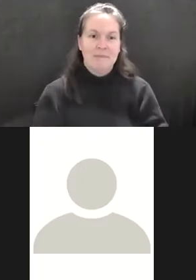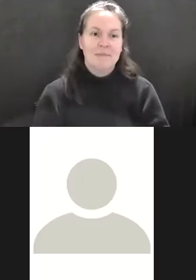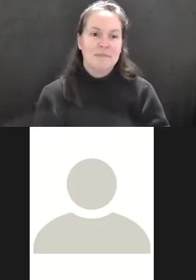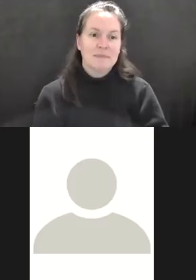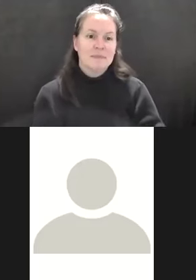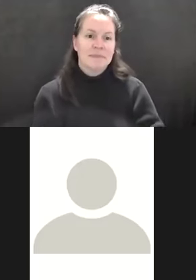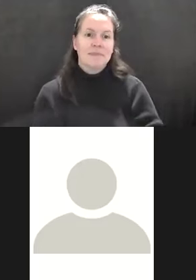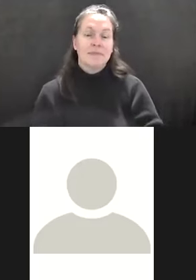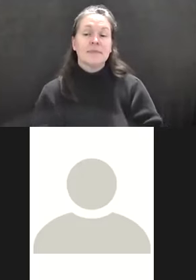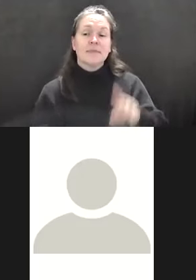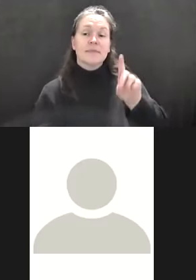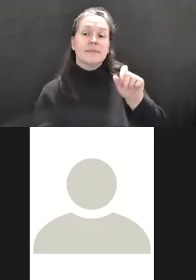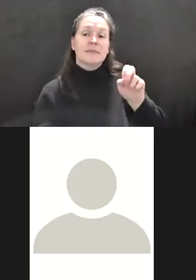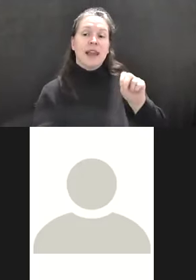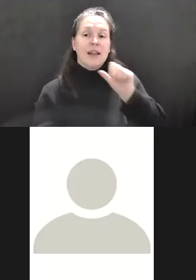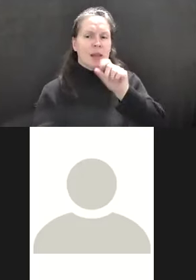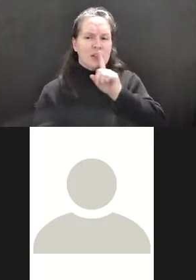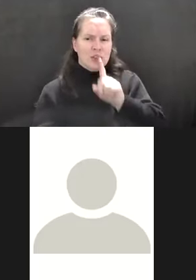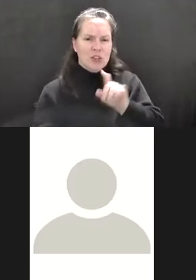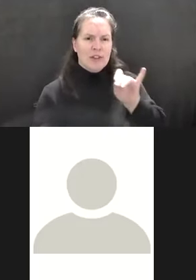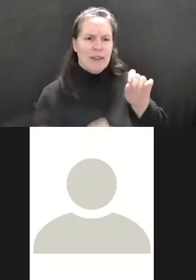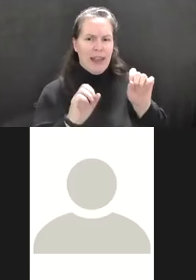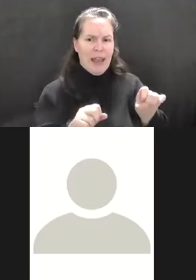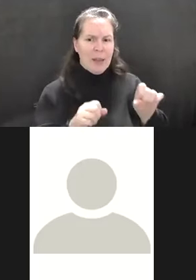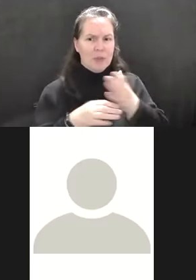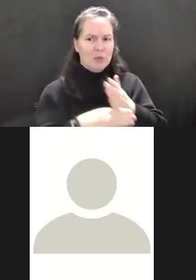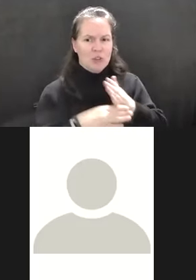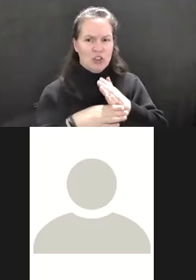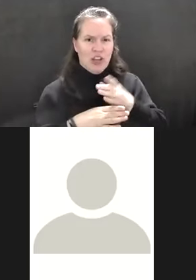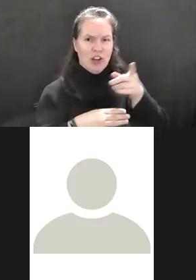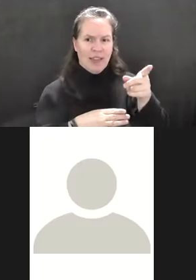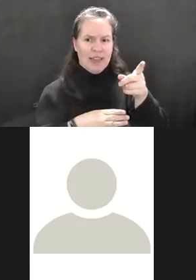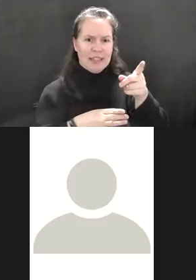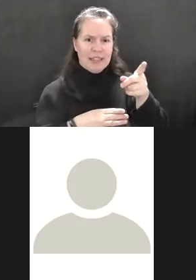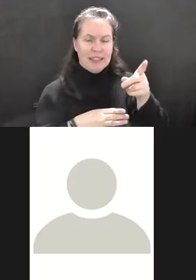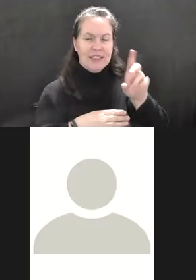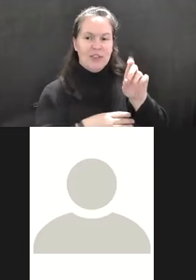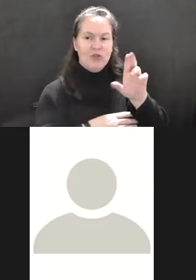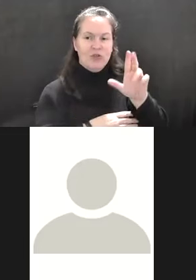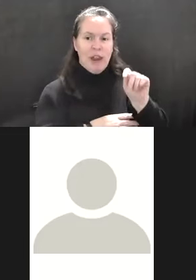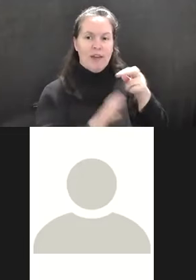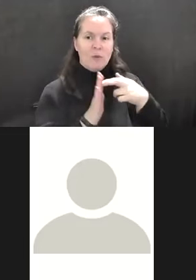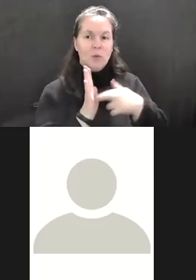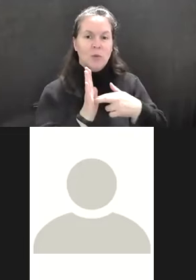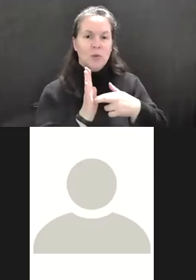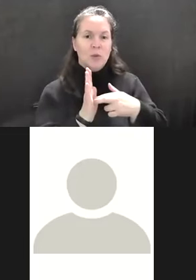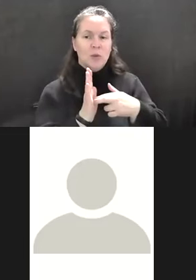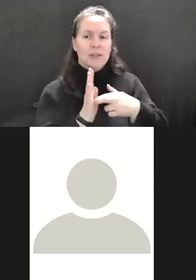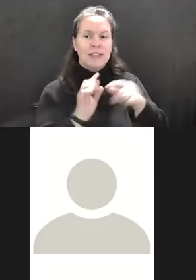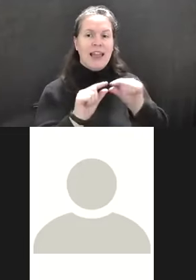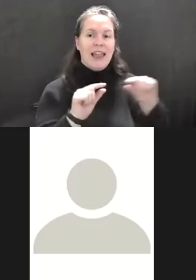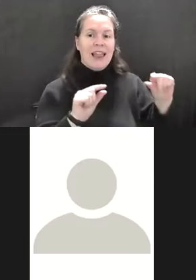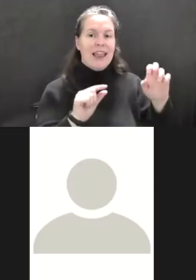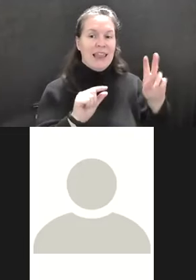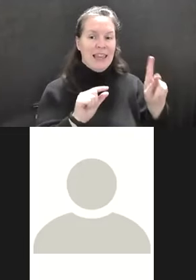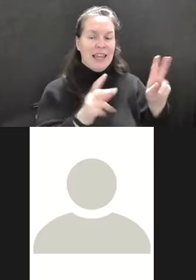So Dan, I'm not sure if you're able to share the draft rules. Yep, I